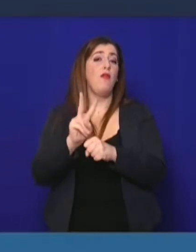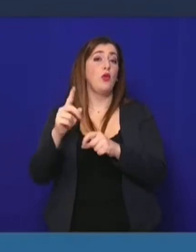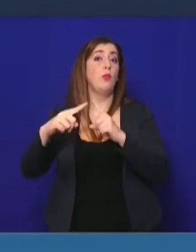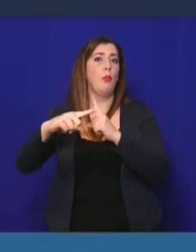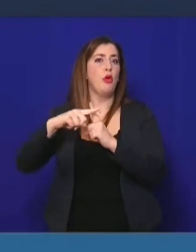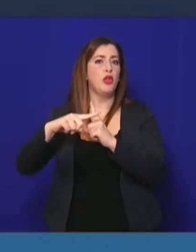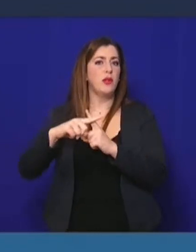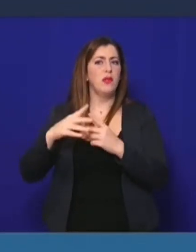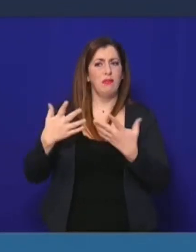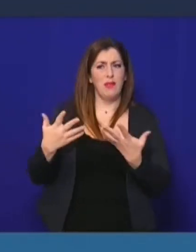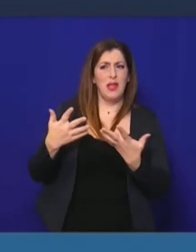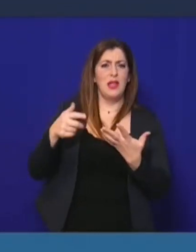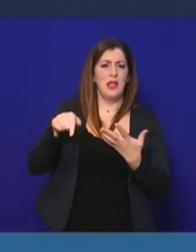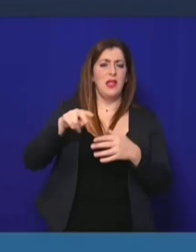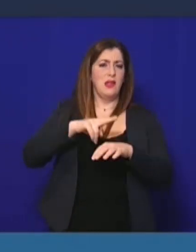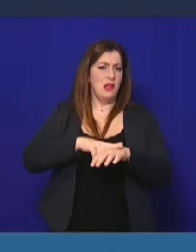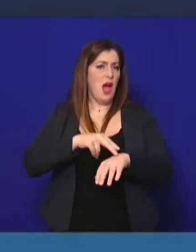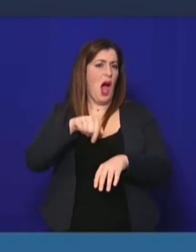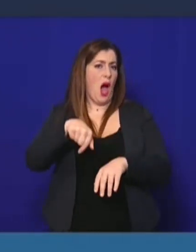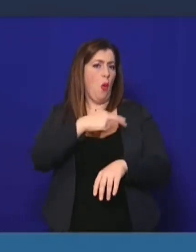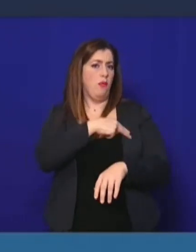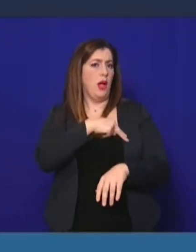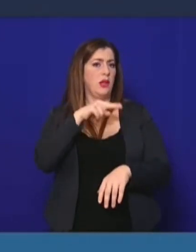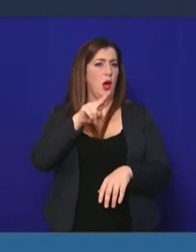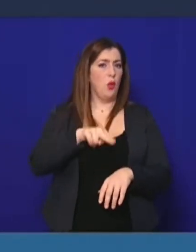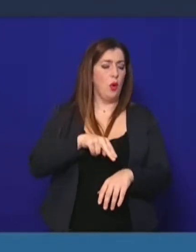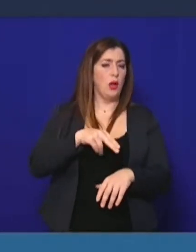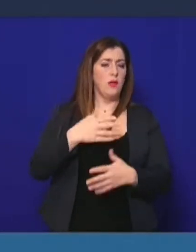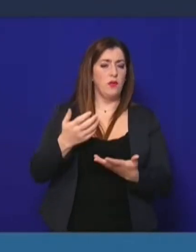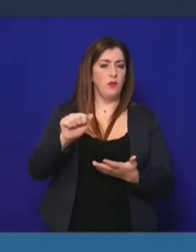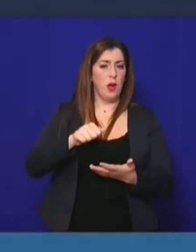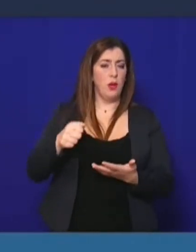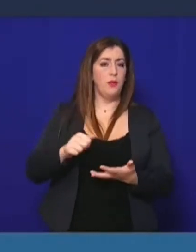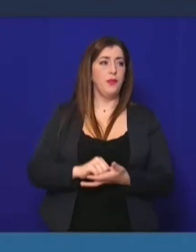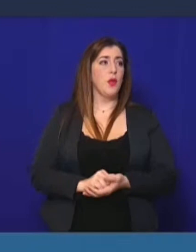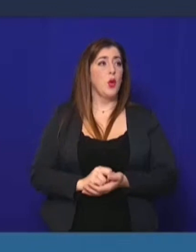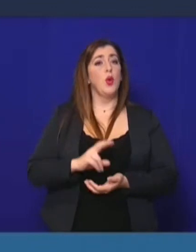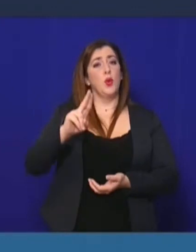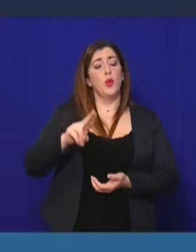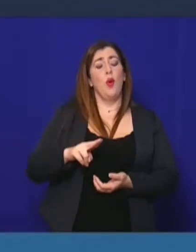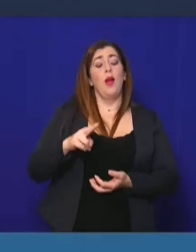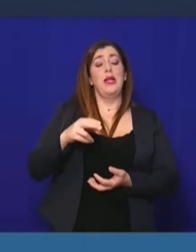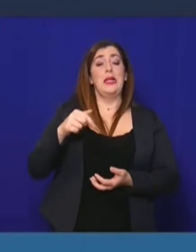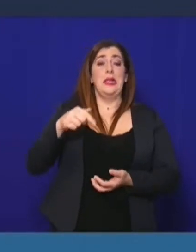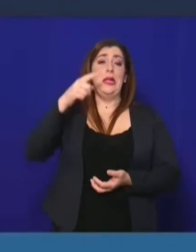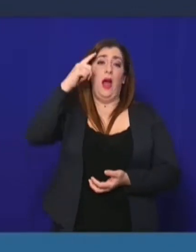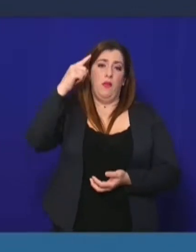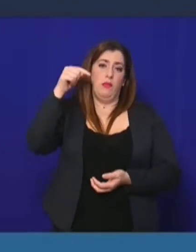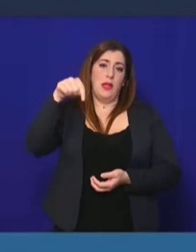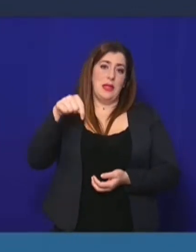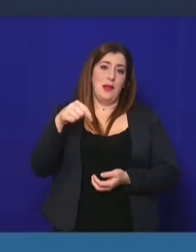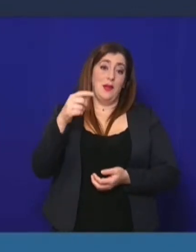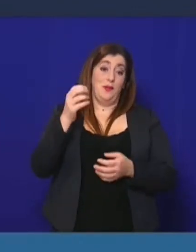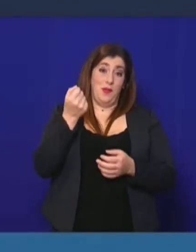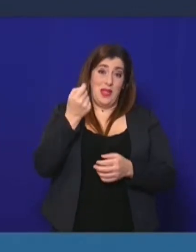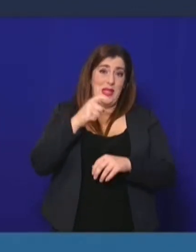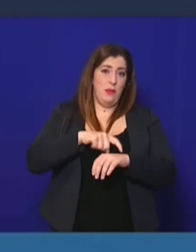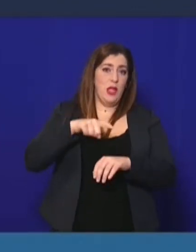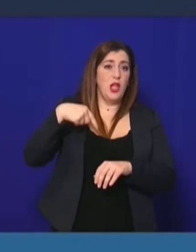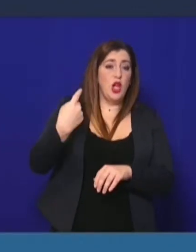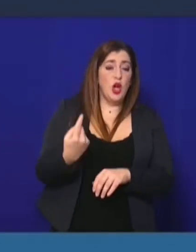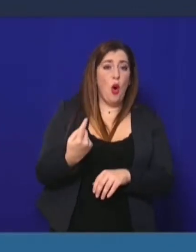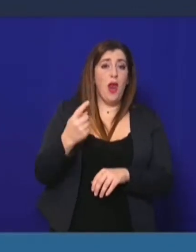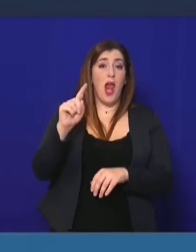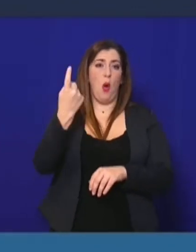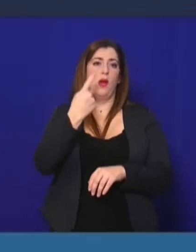booked. Għandhom iseħħu dawn l-attivitajiet anke wara li inti qed li kien hemm żieda fil-każijiet? Fuq